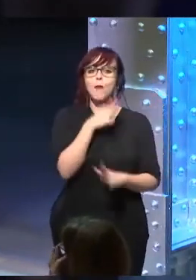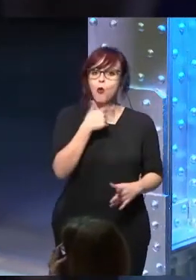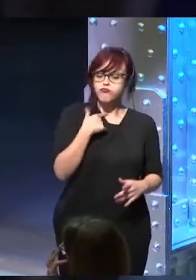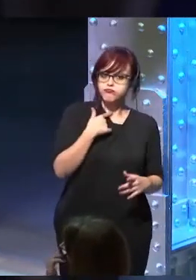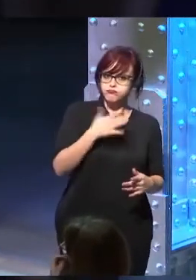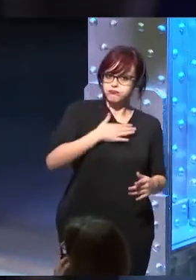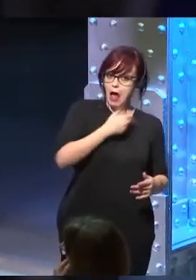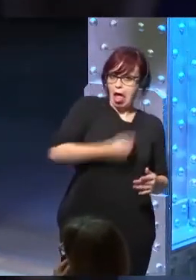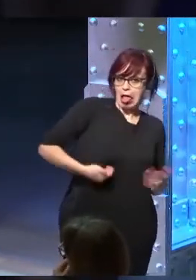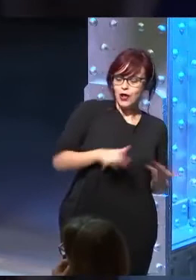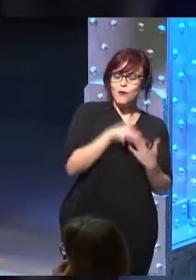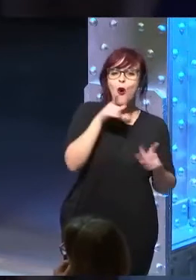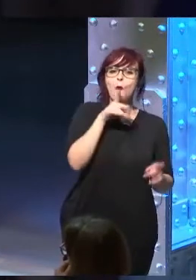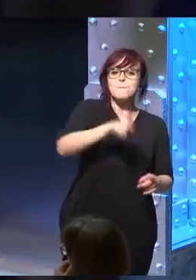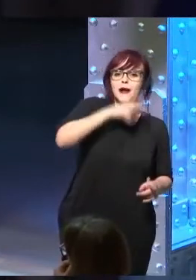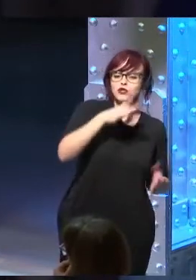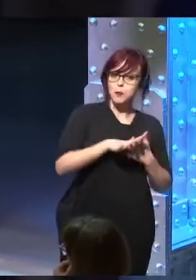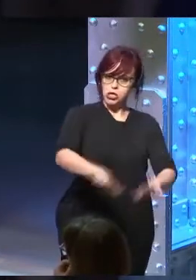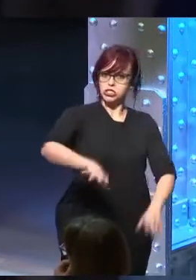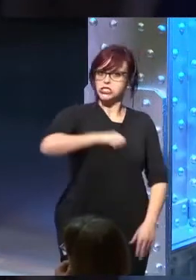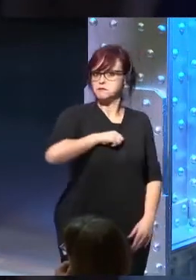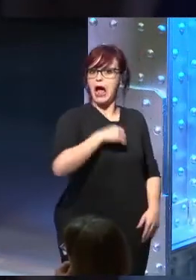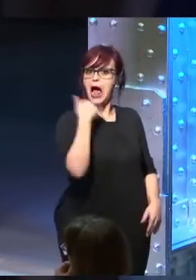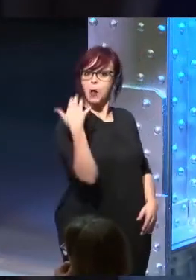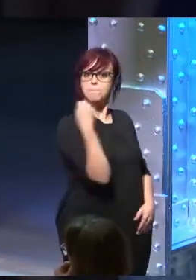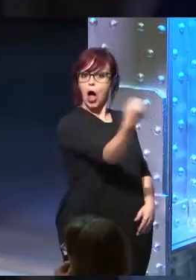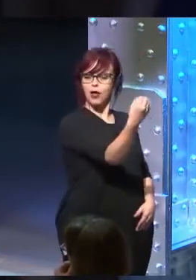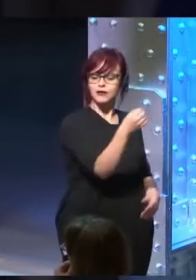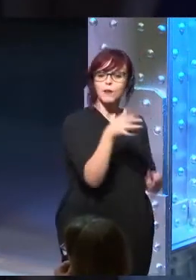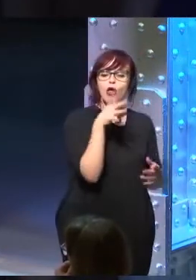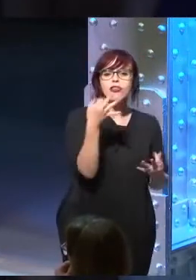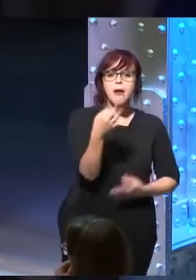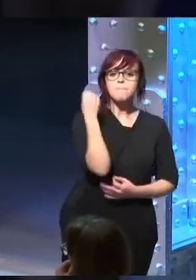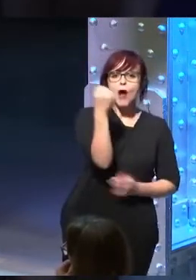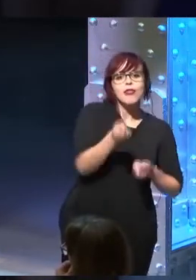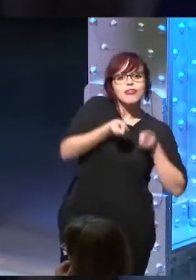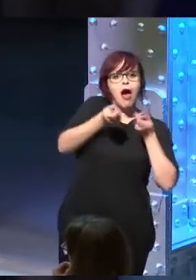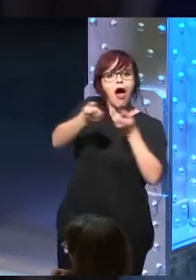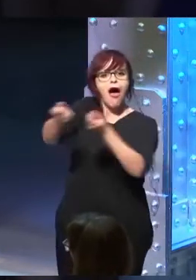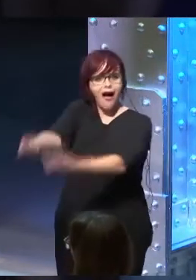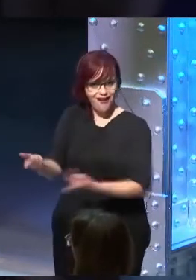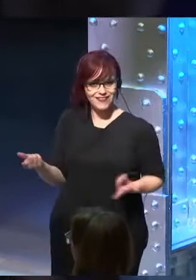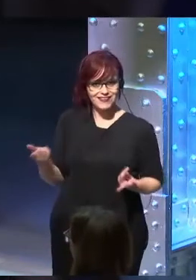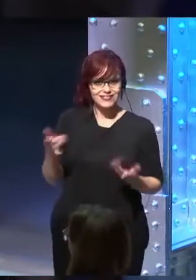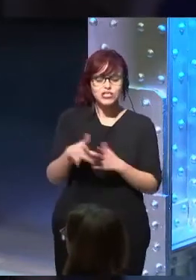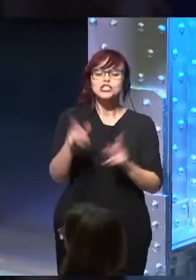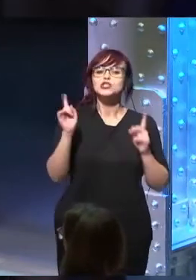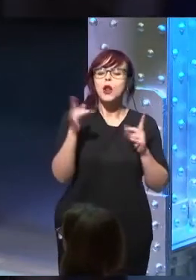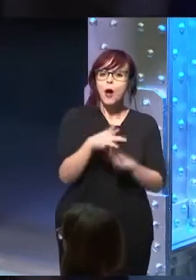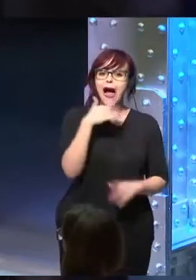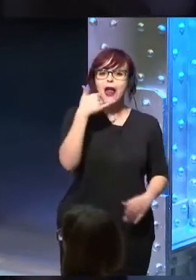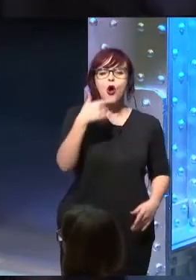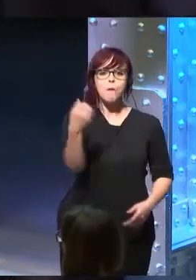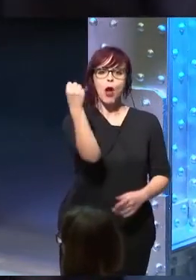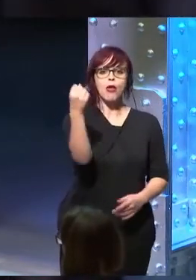a verb, to power, right? Not, absolutely not, as something you possess. What I'm